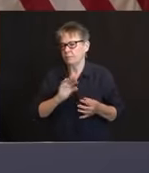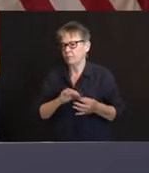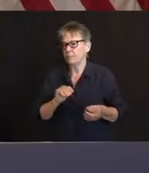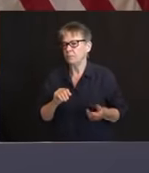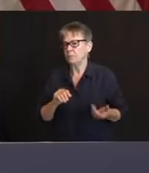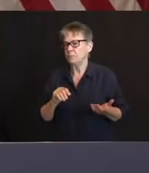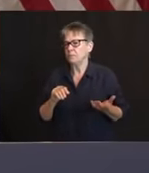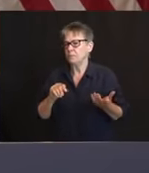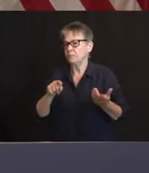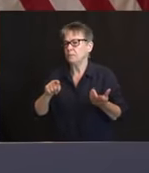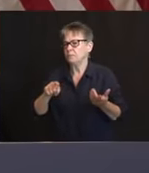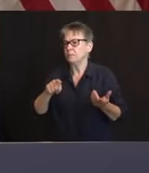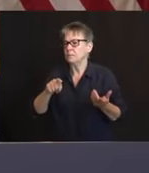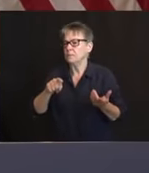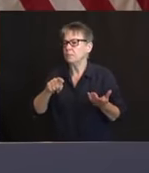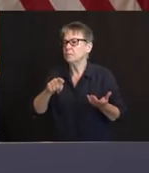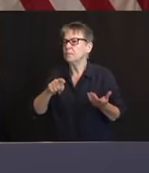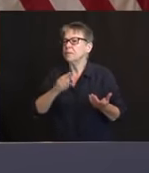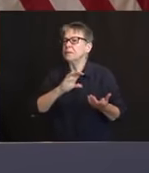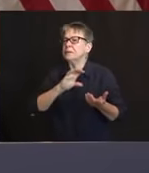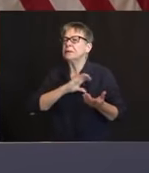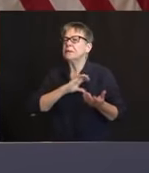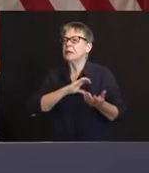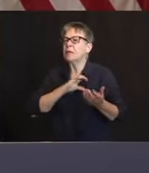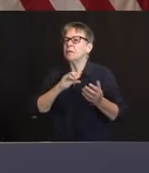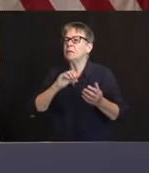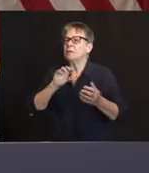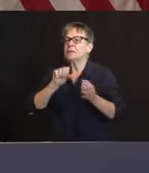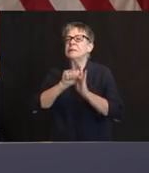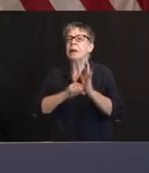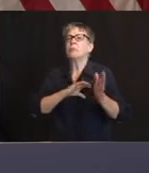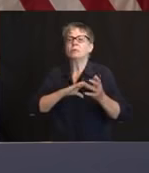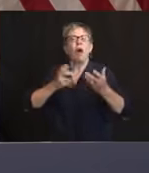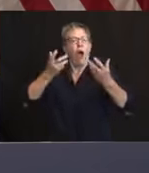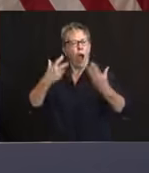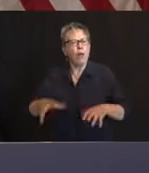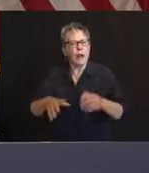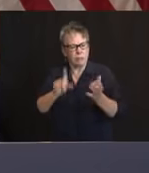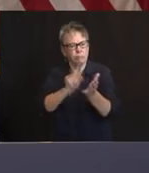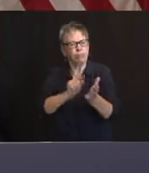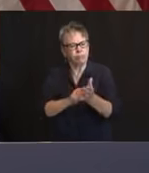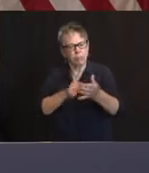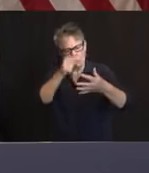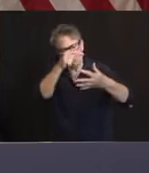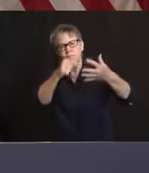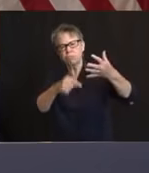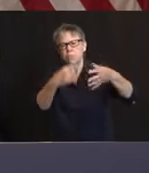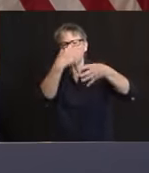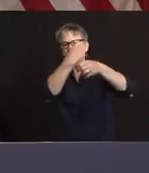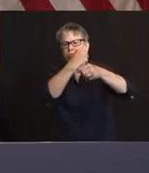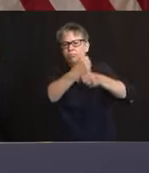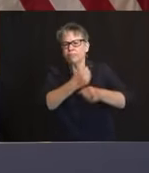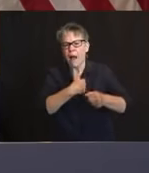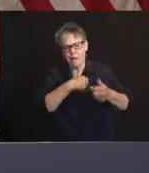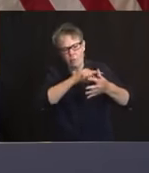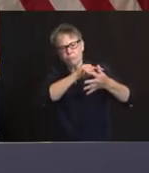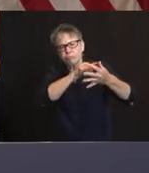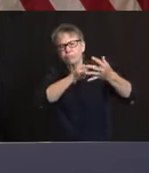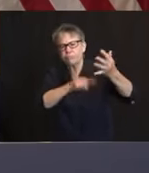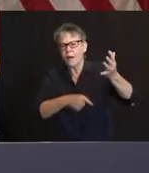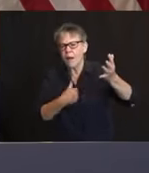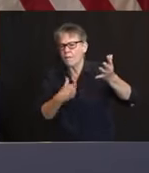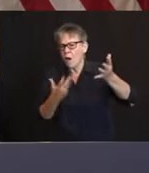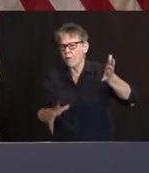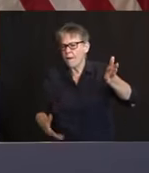major discipline, a summary of those. The Attorney General's announcement today changed that internal affairs directive to